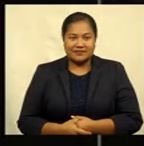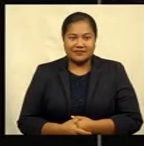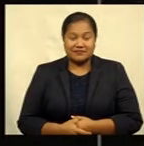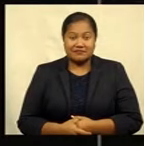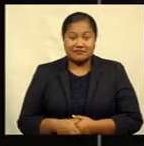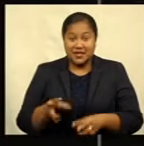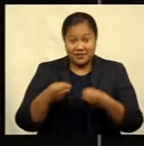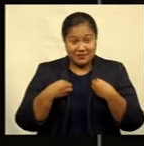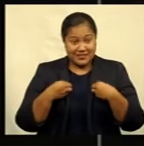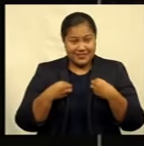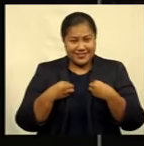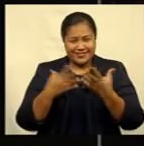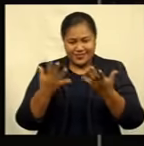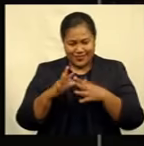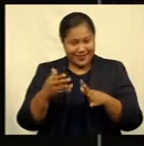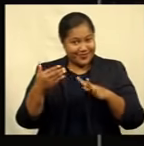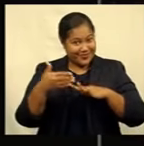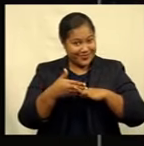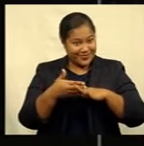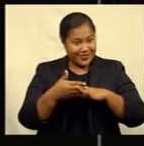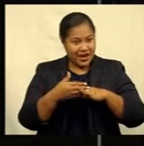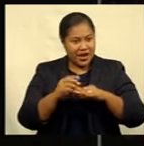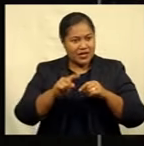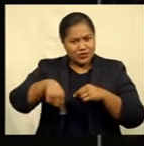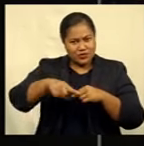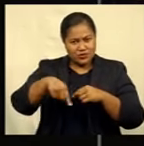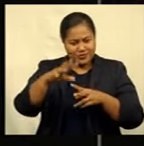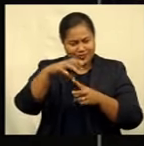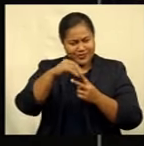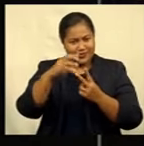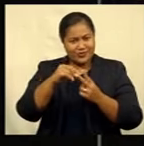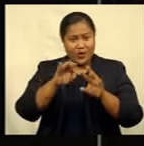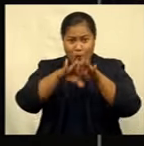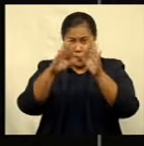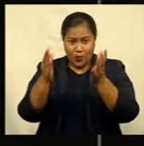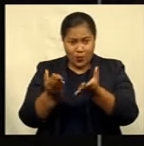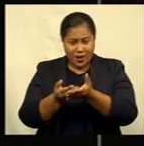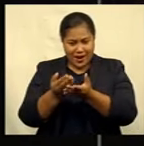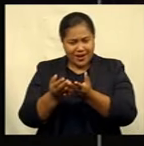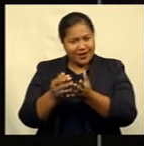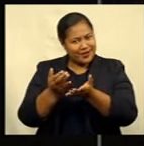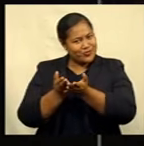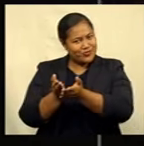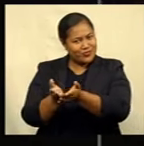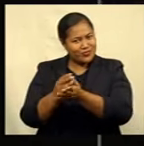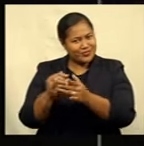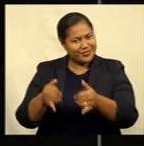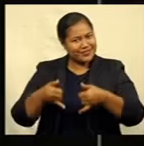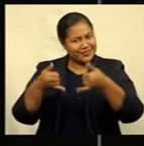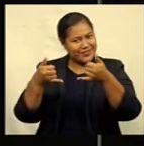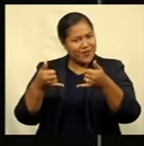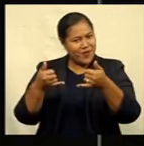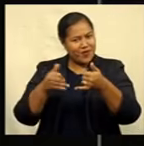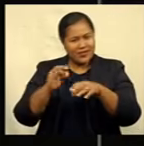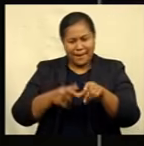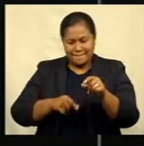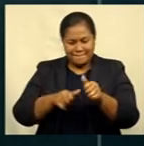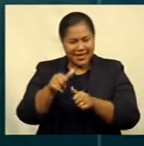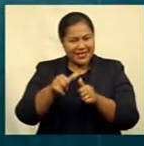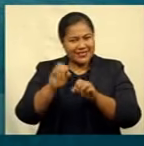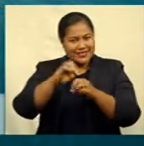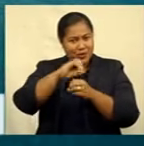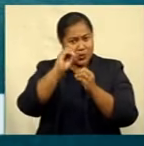Leading business, the Port of Suva has been nominated by the World Cruise Awards as Oceania's Best Cruise Terminal